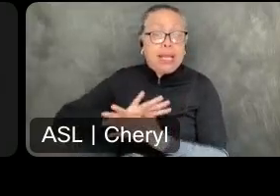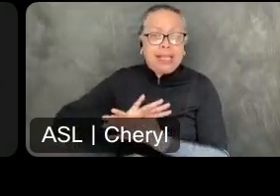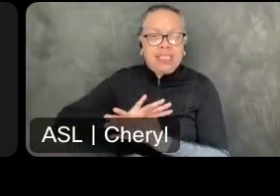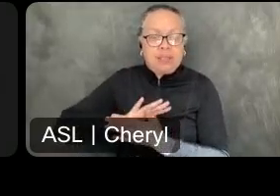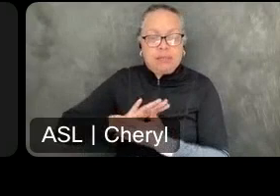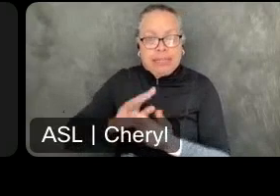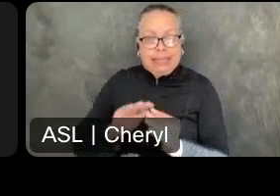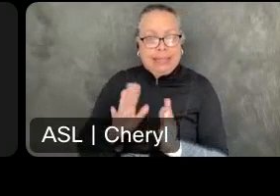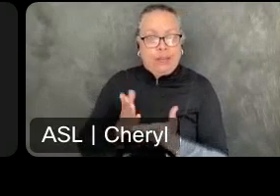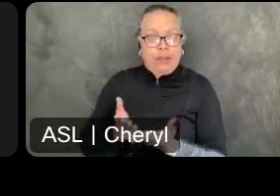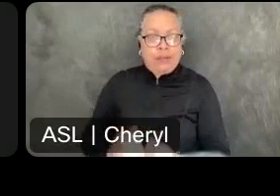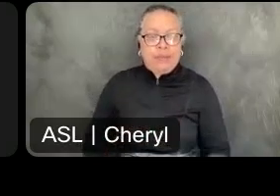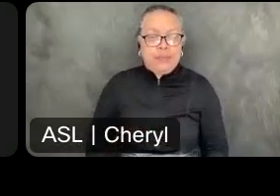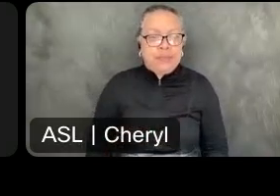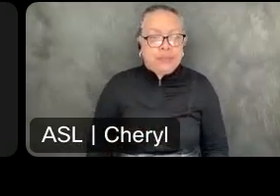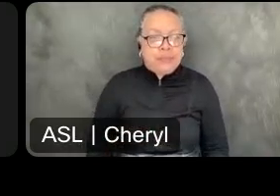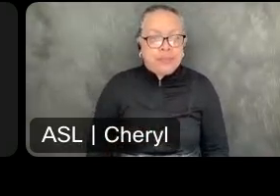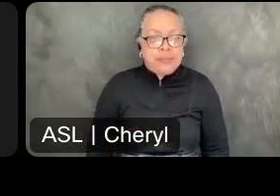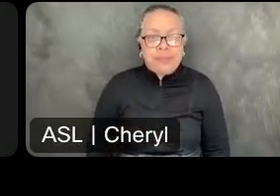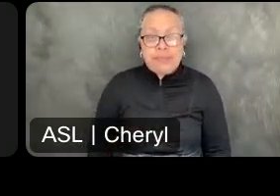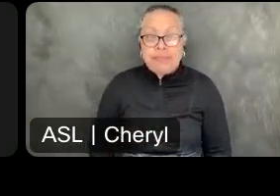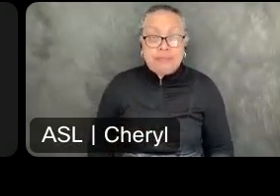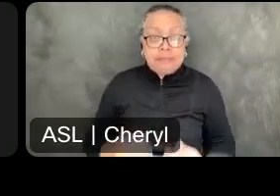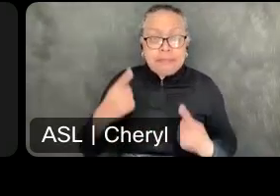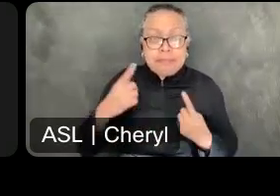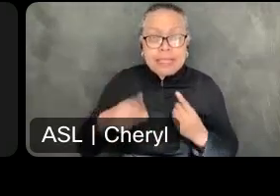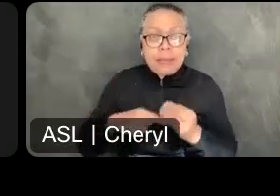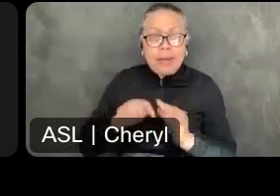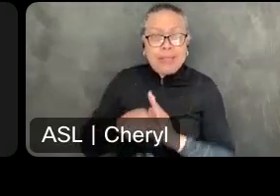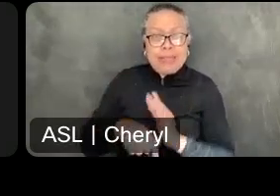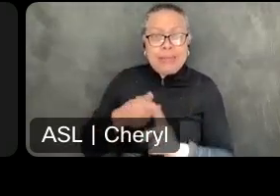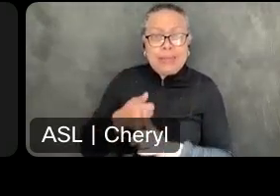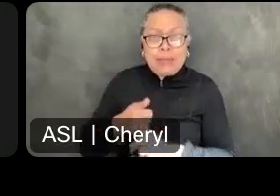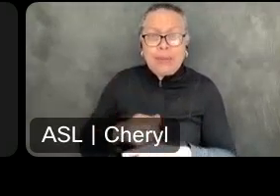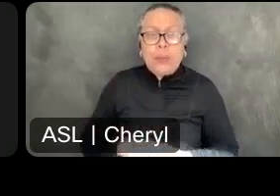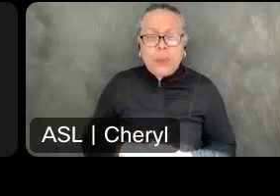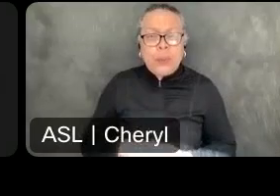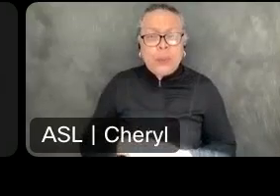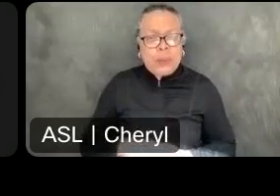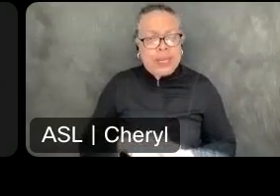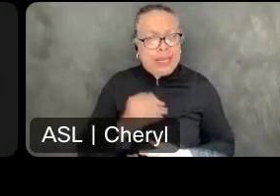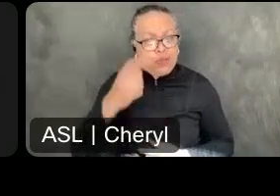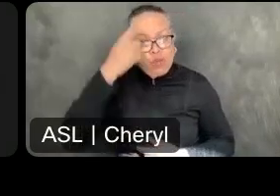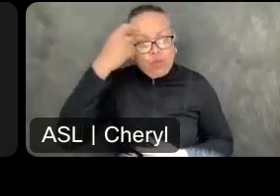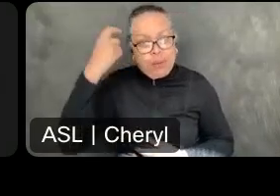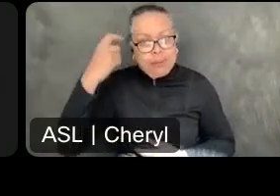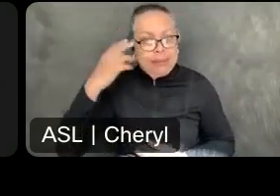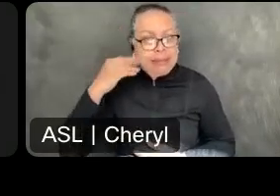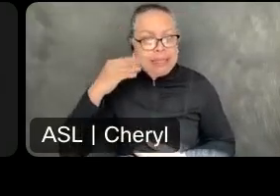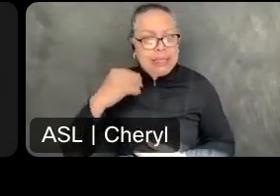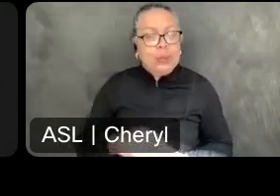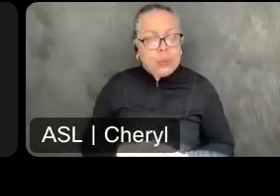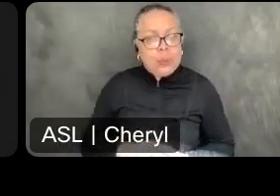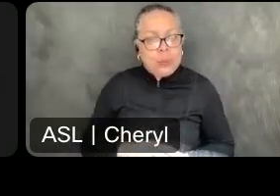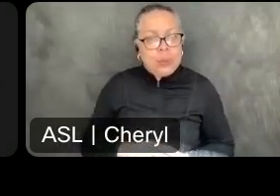We want to discuss suicidality in the context of trauma, and understand